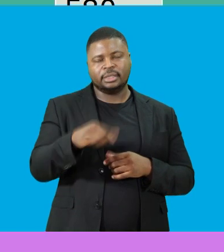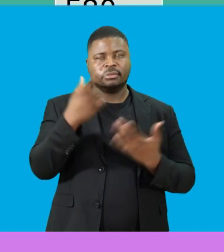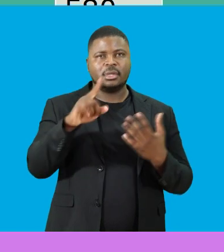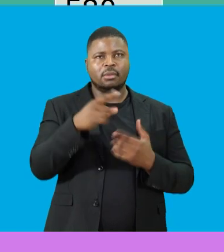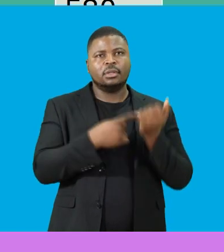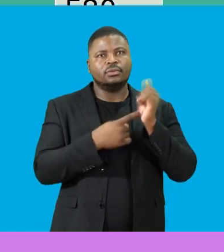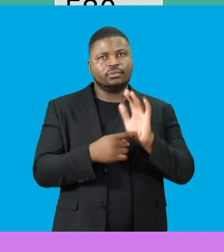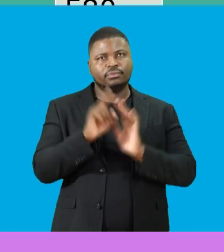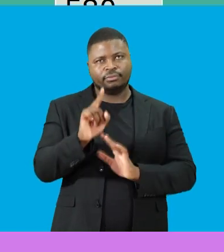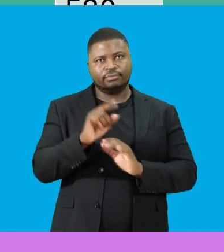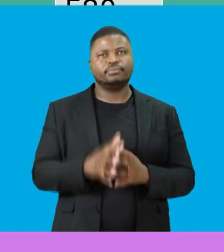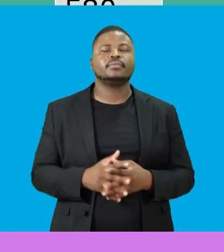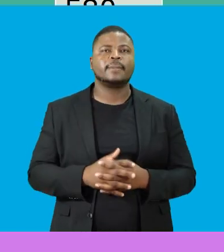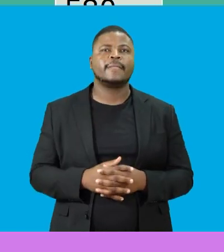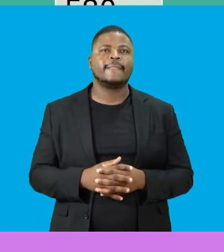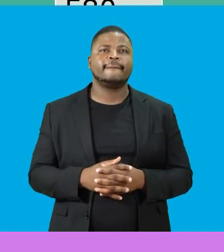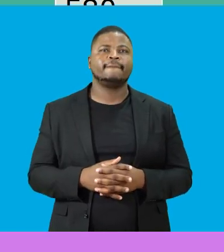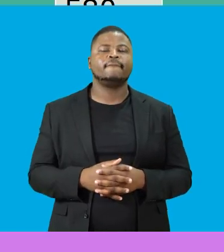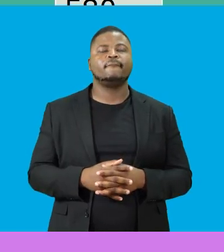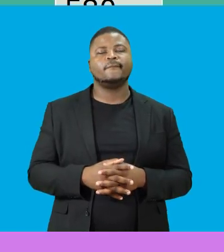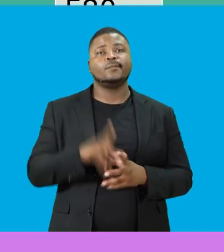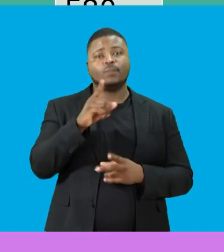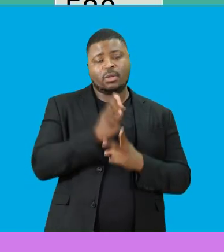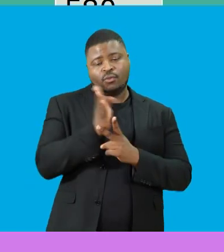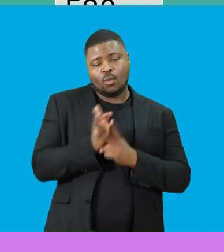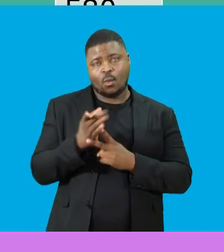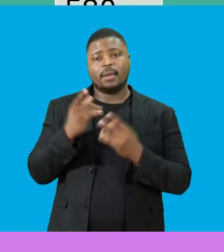of doing it, and we're going to treat both methods. So what is